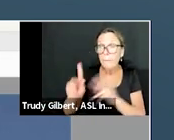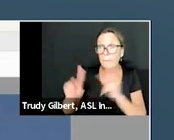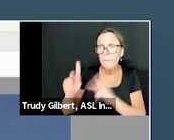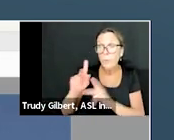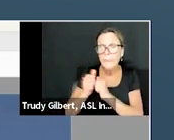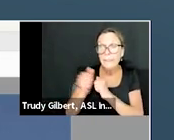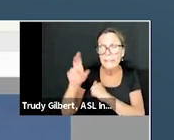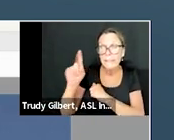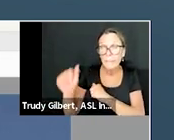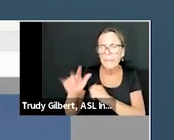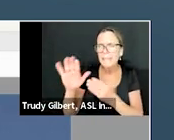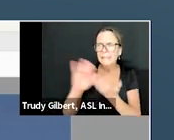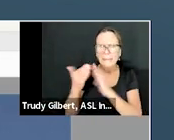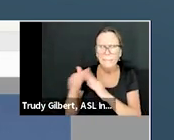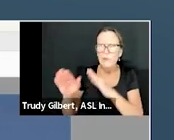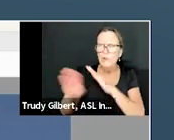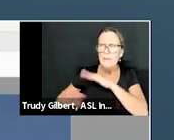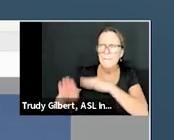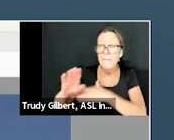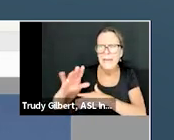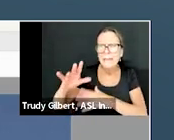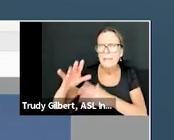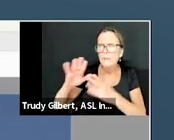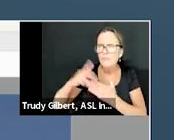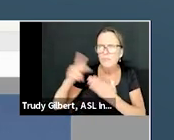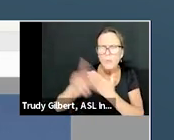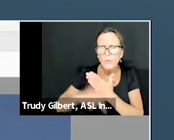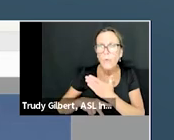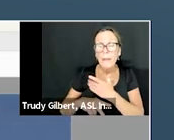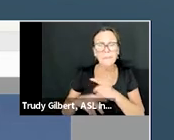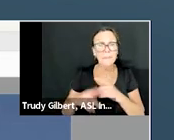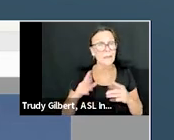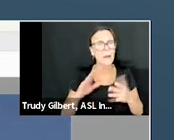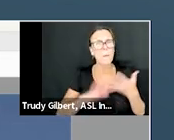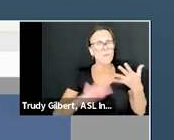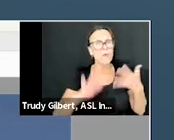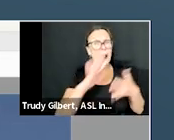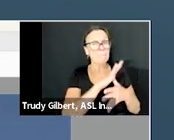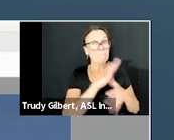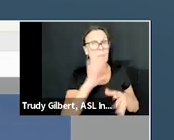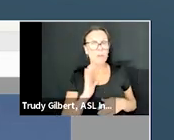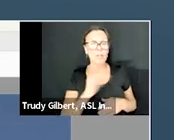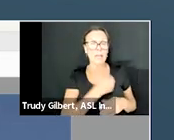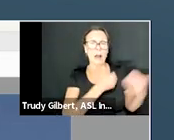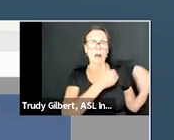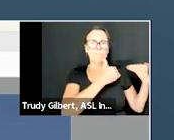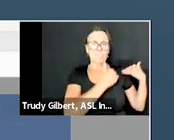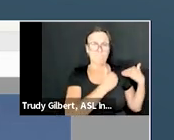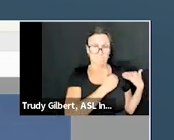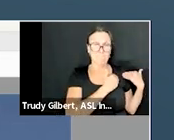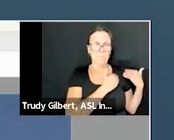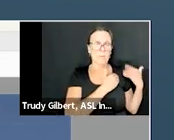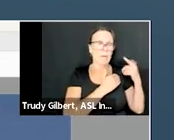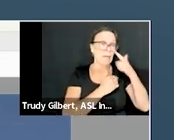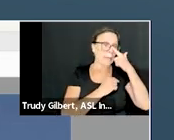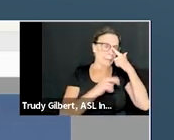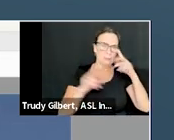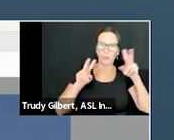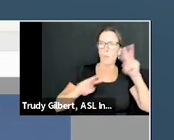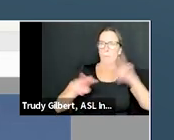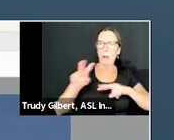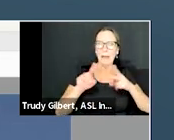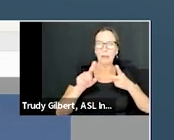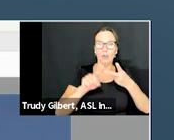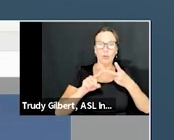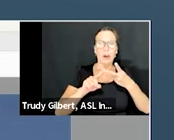community-based programs. And primarily our charge is to monitor and